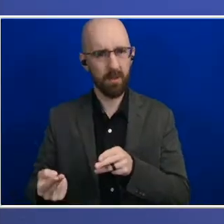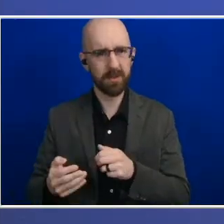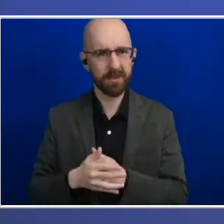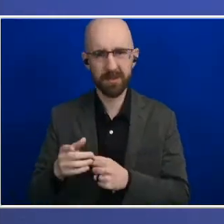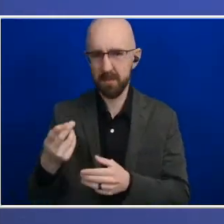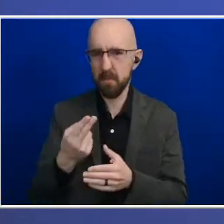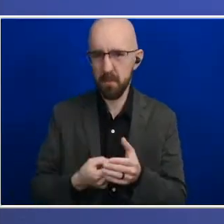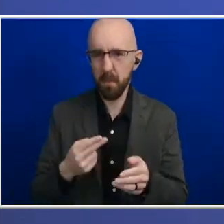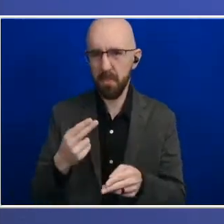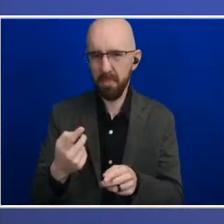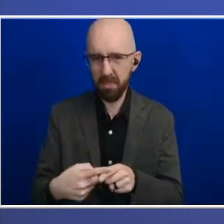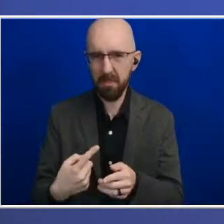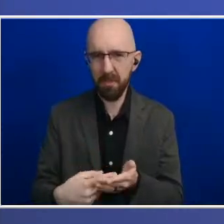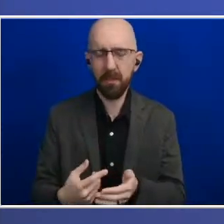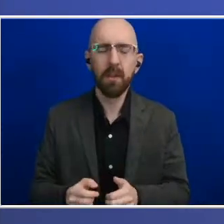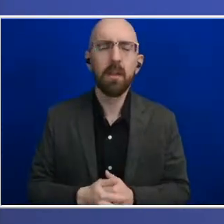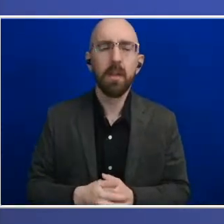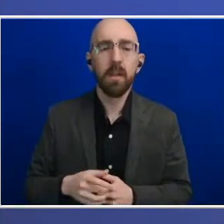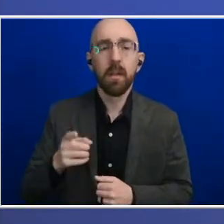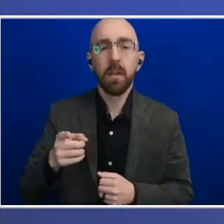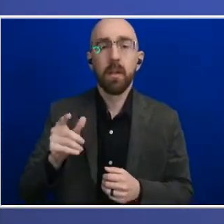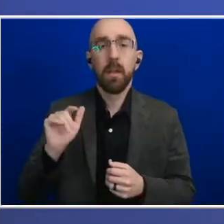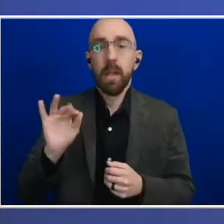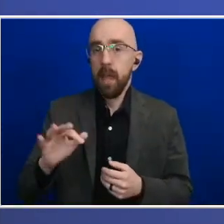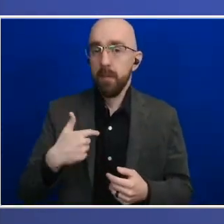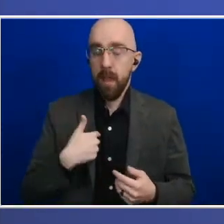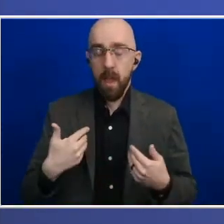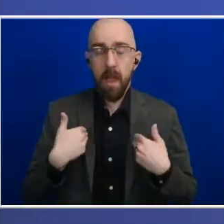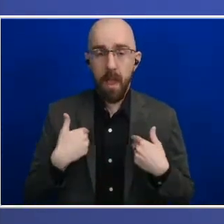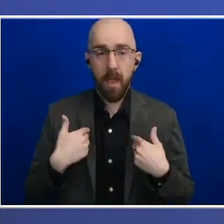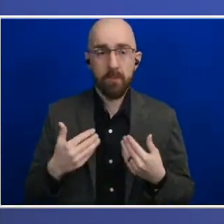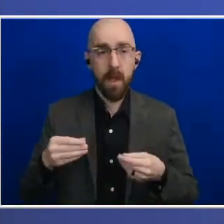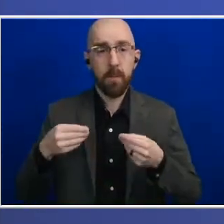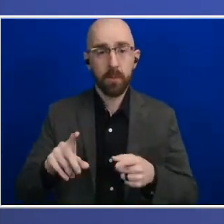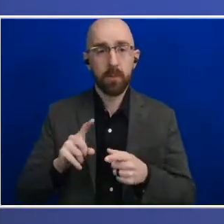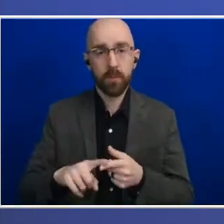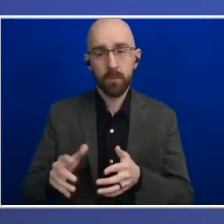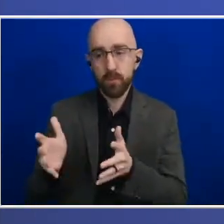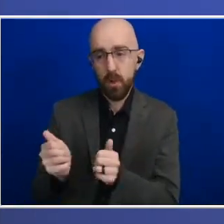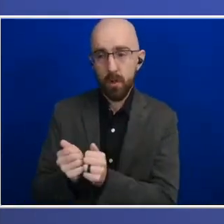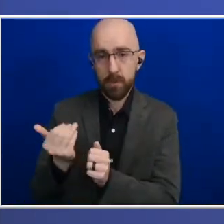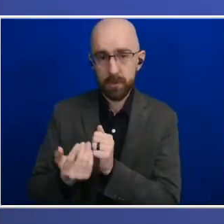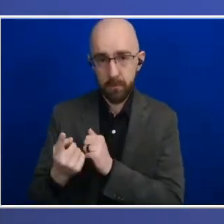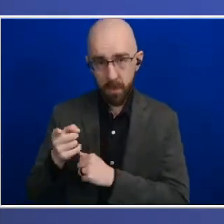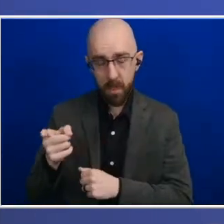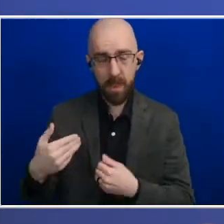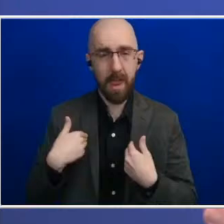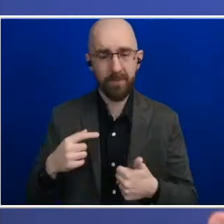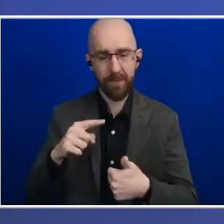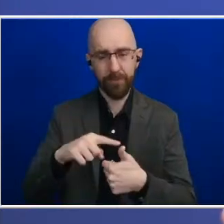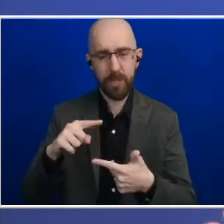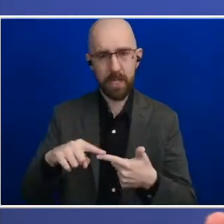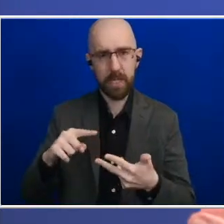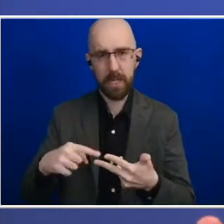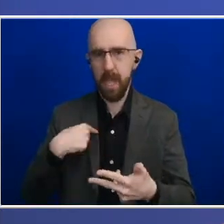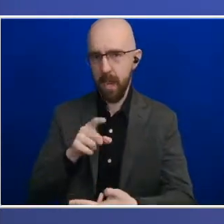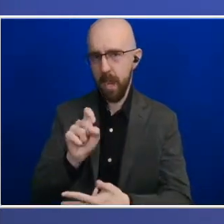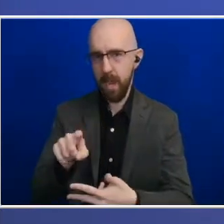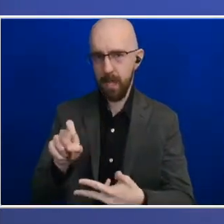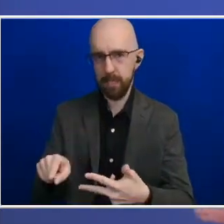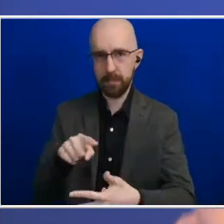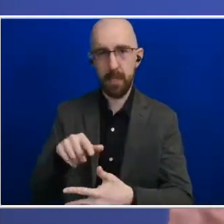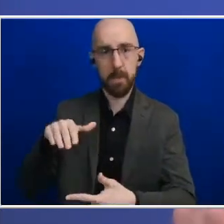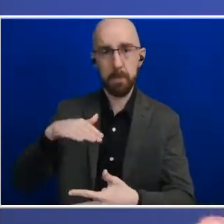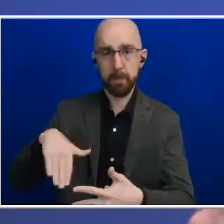of it is, so if I have an opportunity to talk to somebody, there are three things that I ask about. The basic activities of daily living,